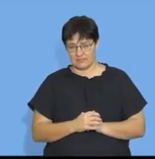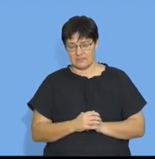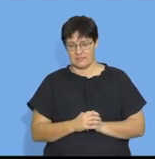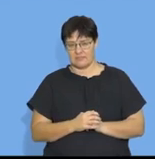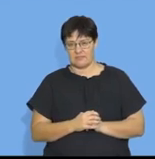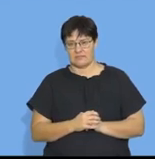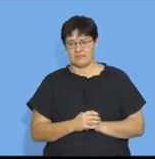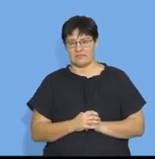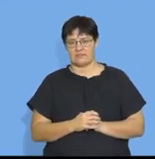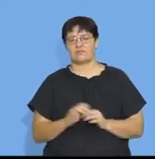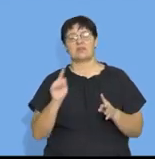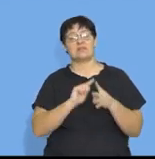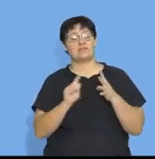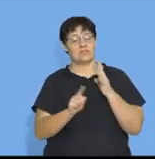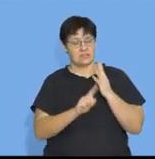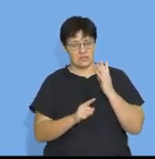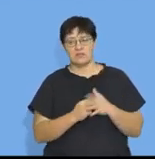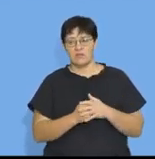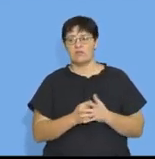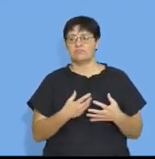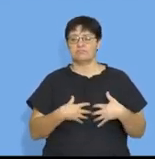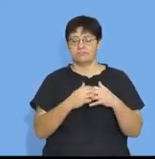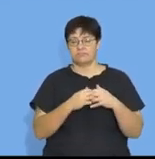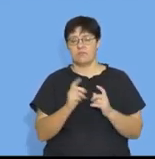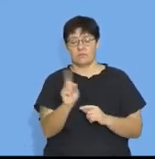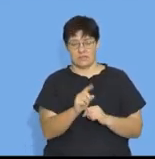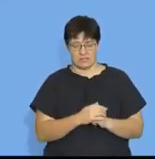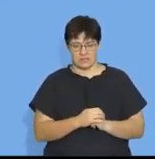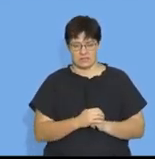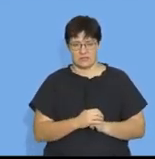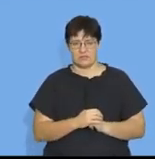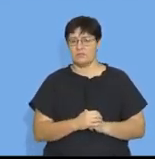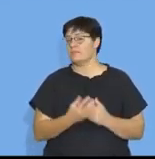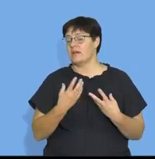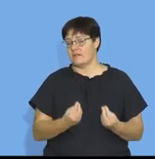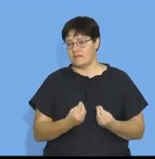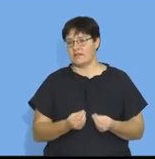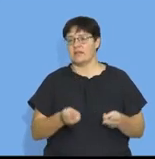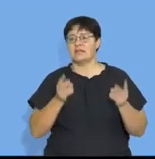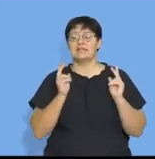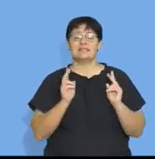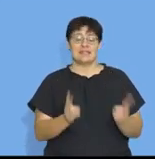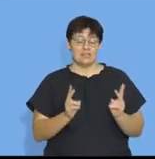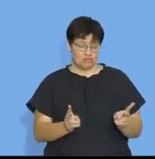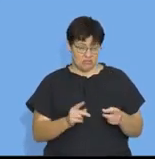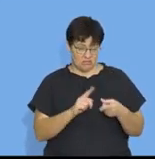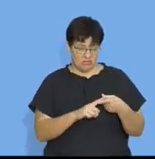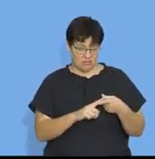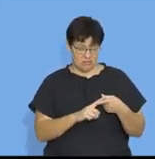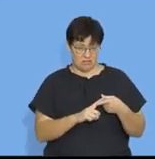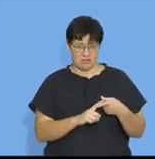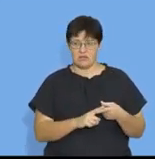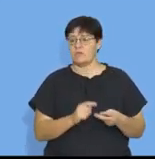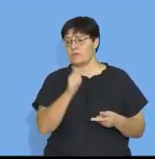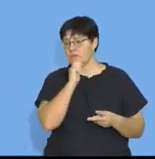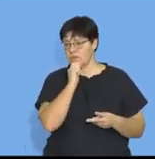So the different categories of contraceptions are as follows. So we have natural contraceptives.